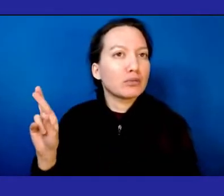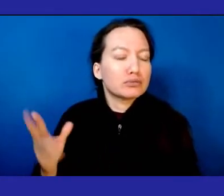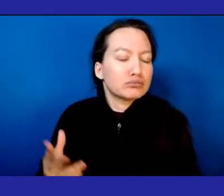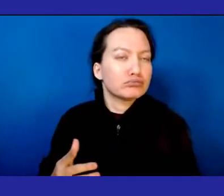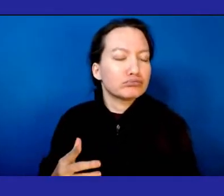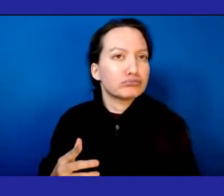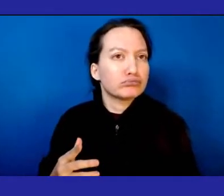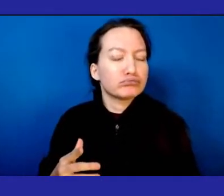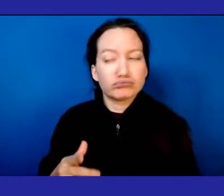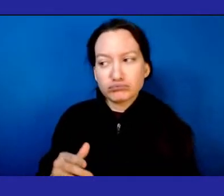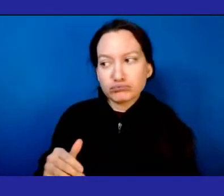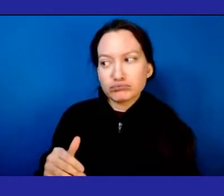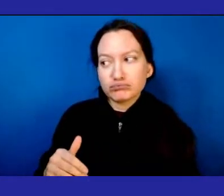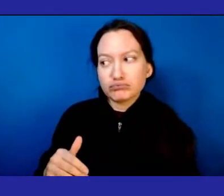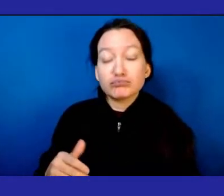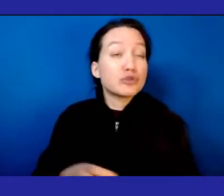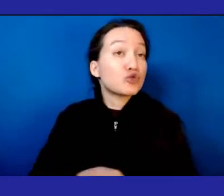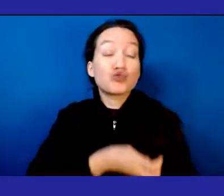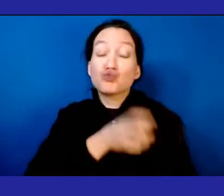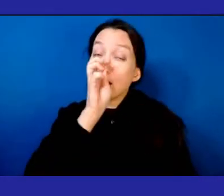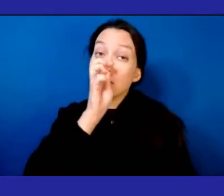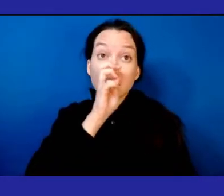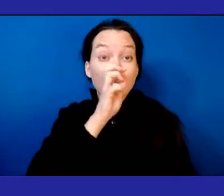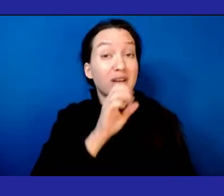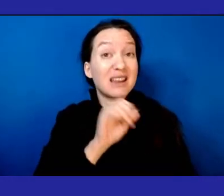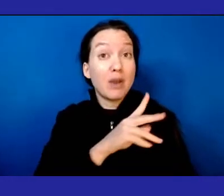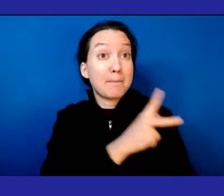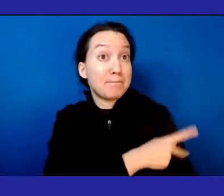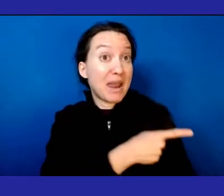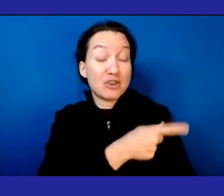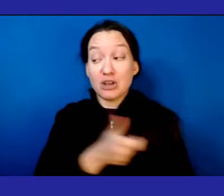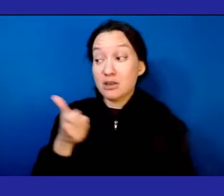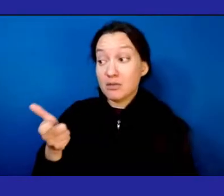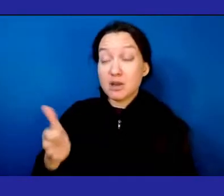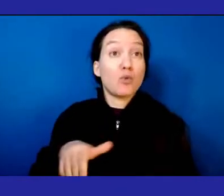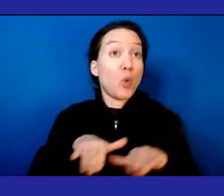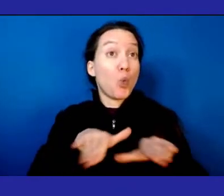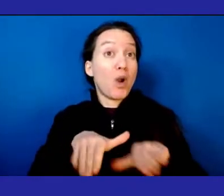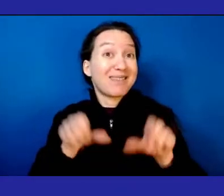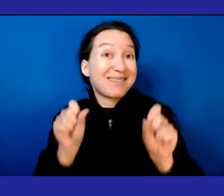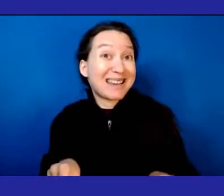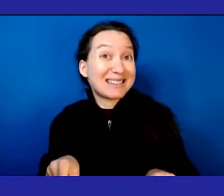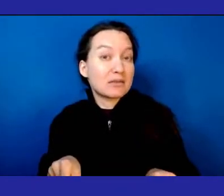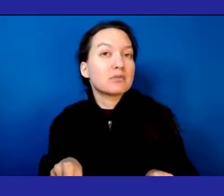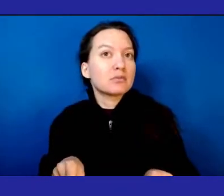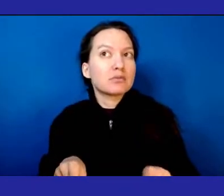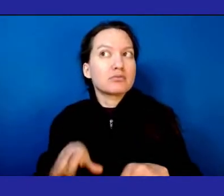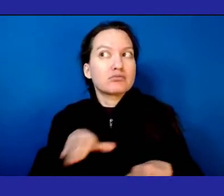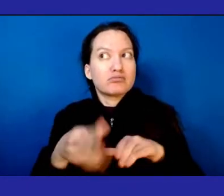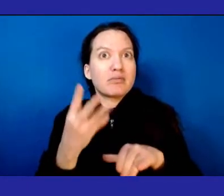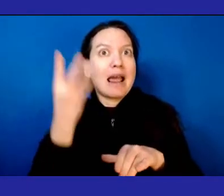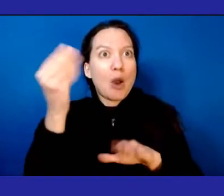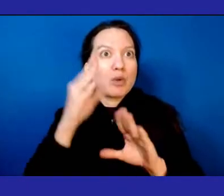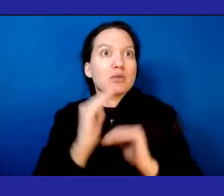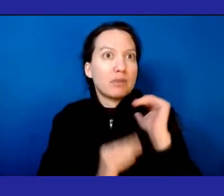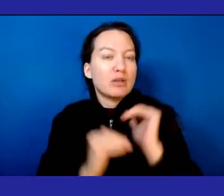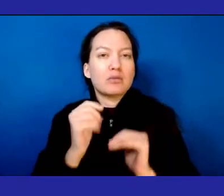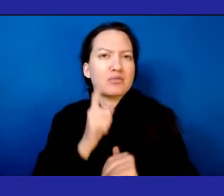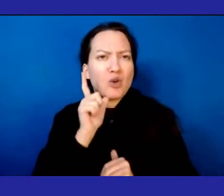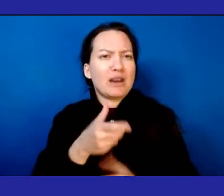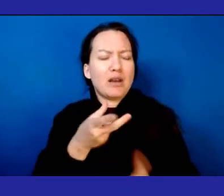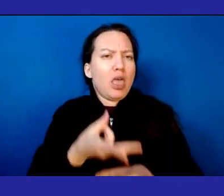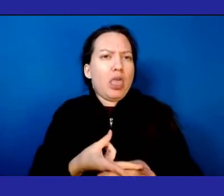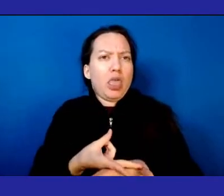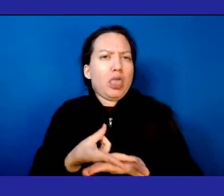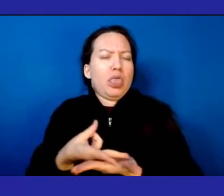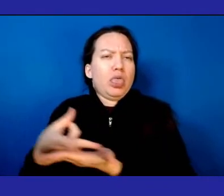we said we were very strict about if the patient is ambulatory, they can ambulate out the building. They don't need to be on a stretcher being